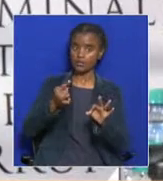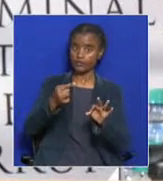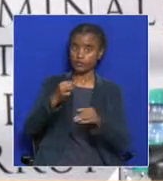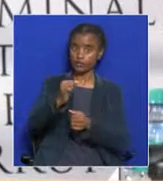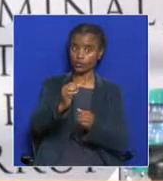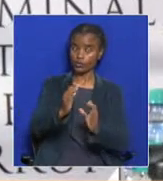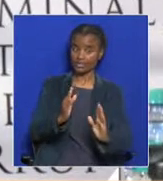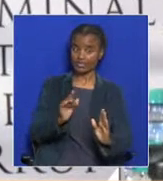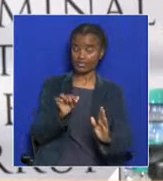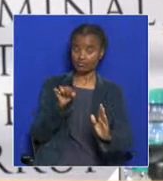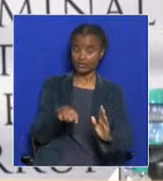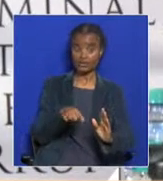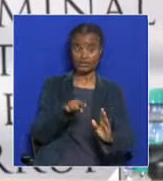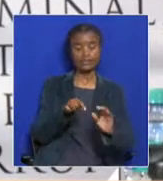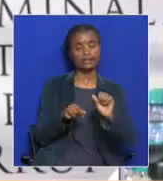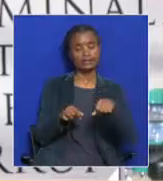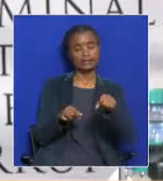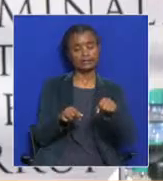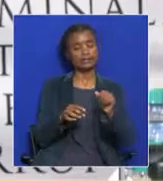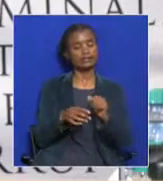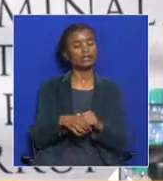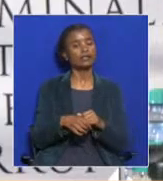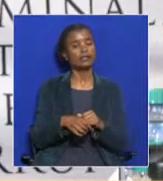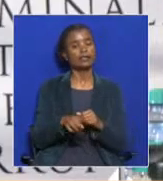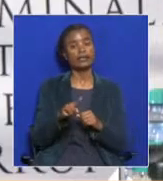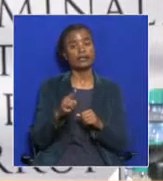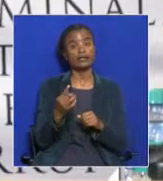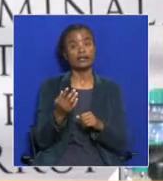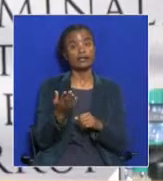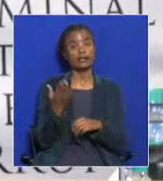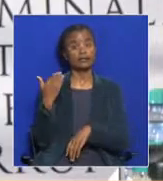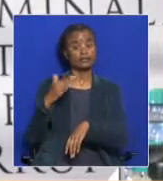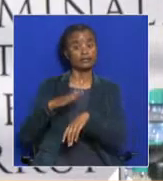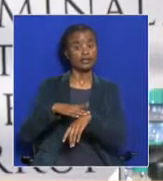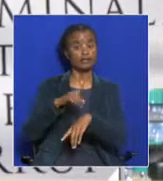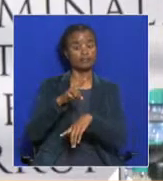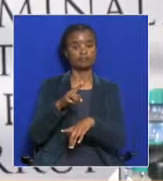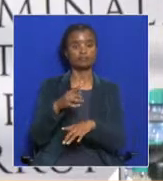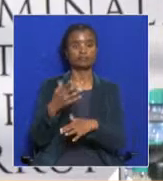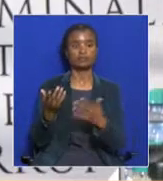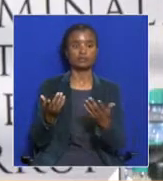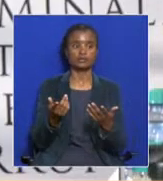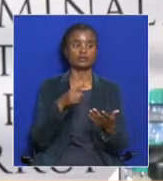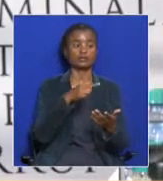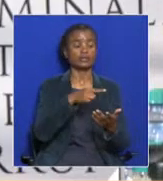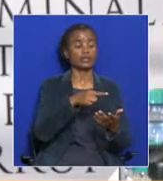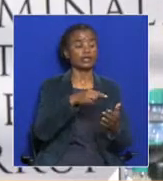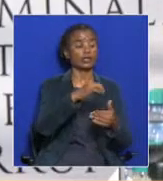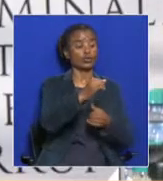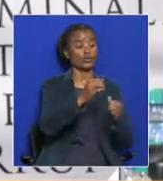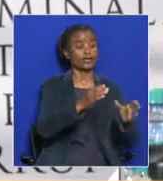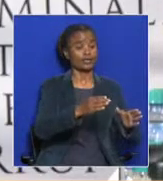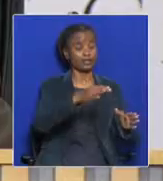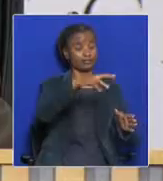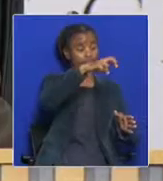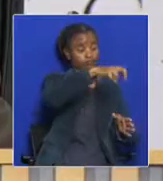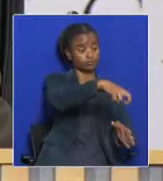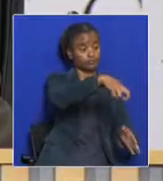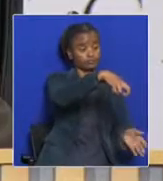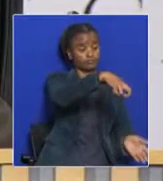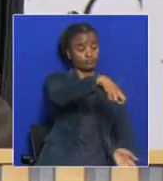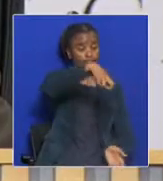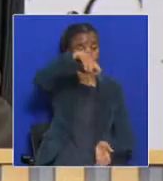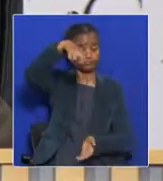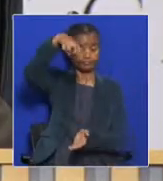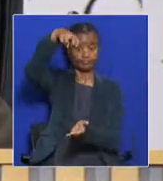at the time that they offloaded or lowered the container that was not a designated area. By